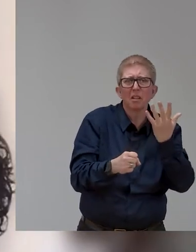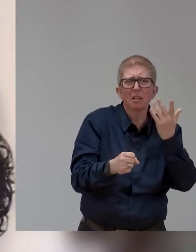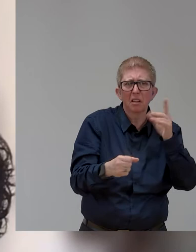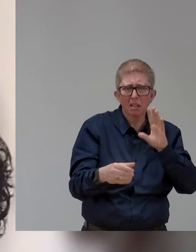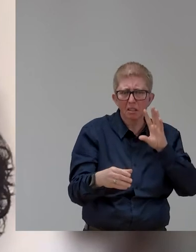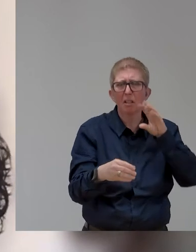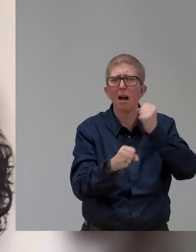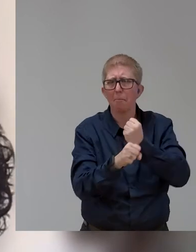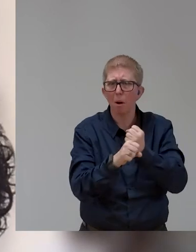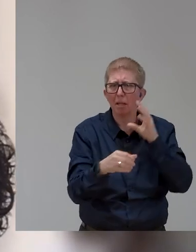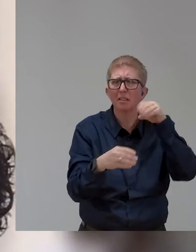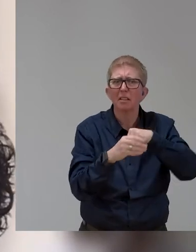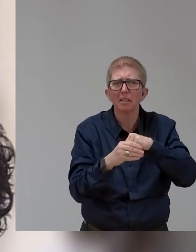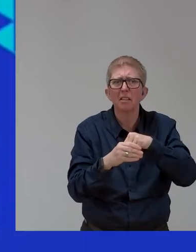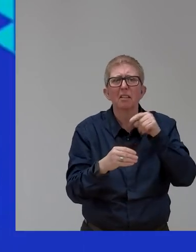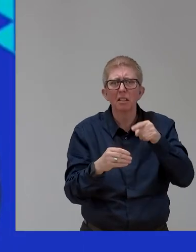market?